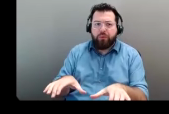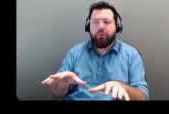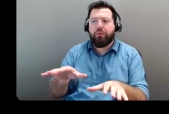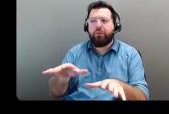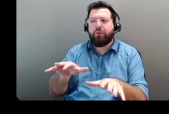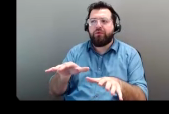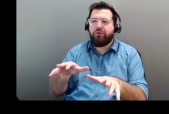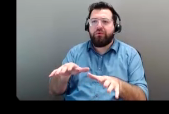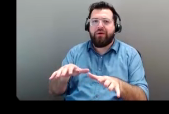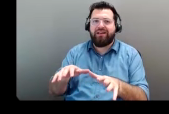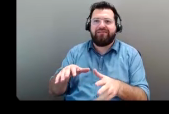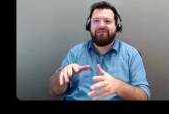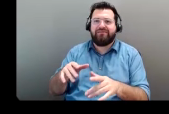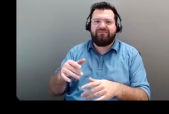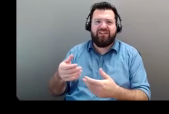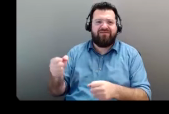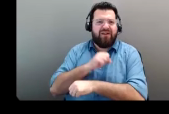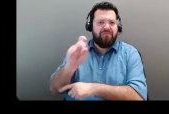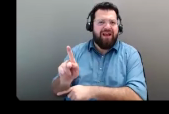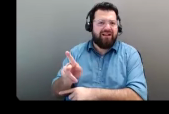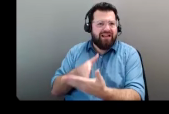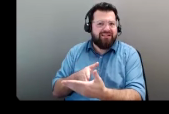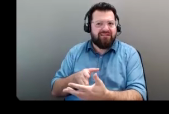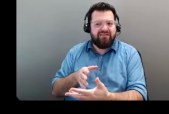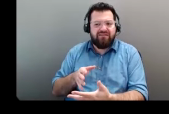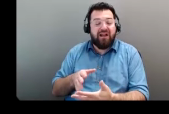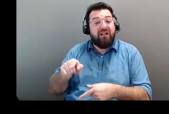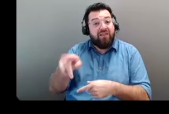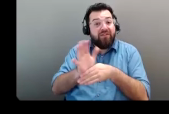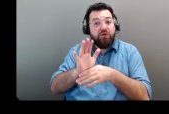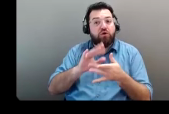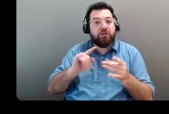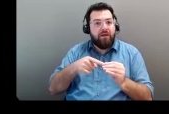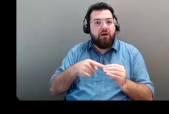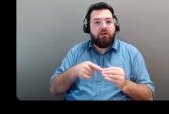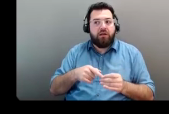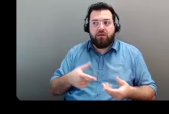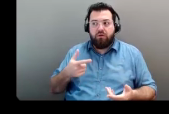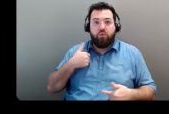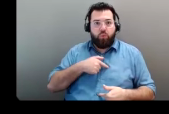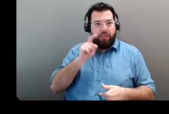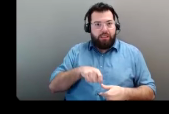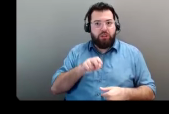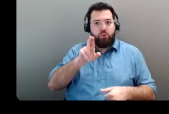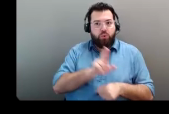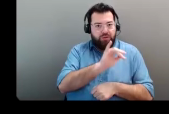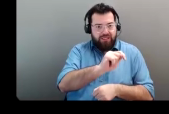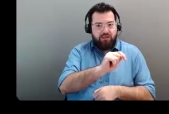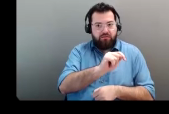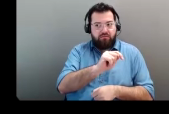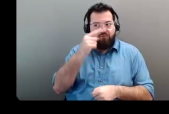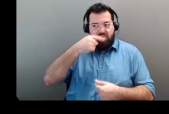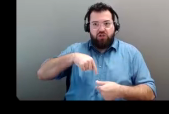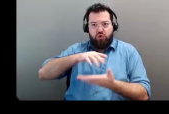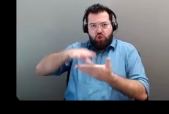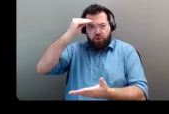to combat that, right? And the video kind of talks about that in the sense that like we need to do it to know it, right? And this is kind of what Yeah. we've been talking about